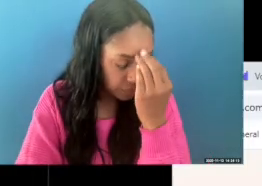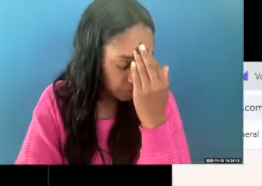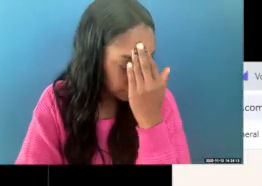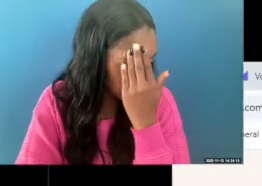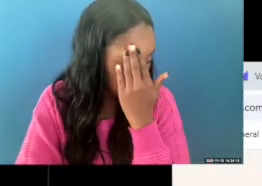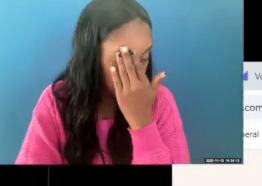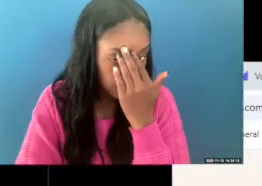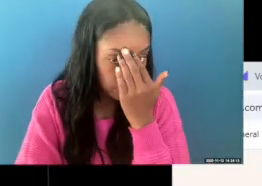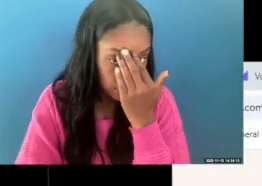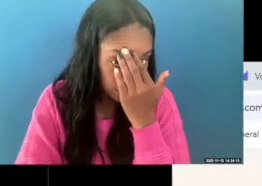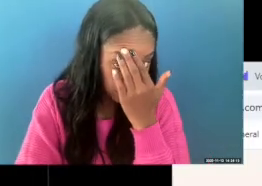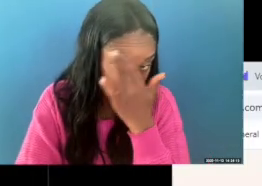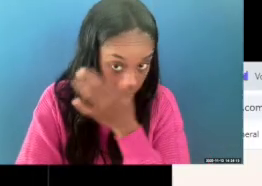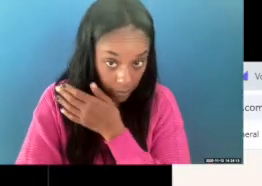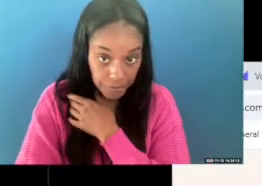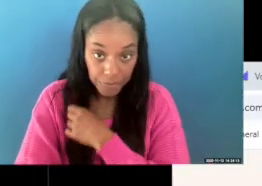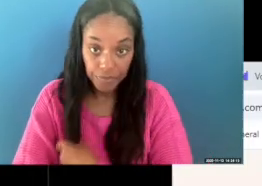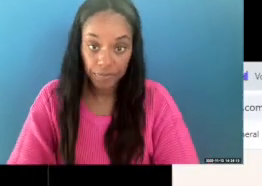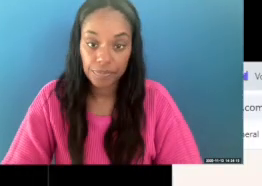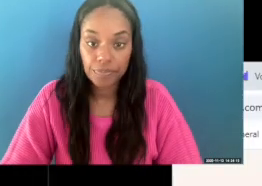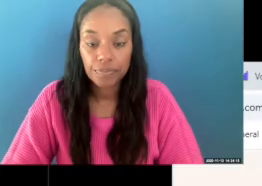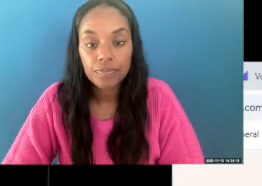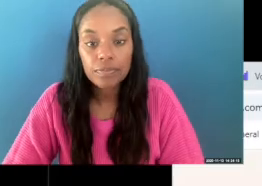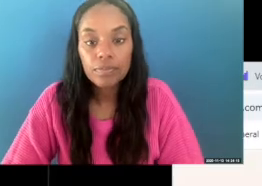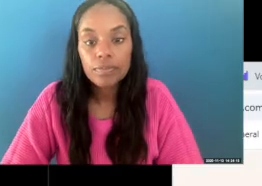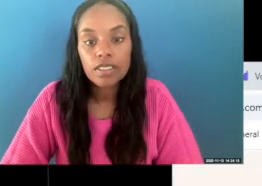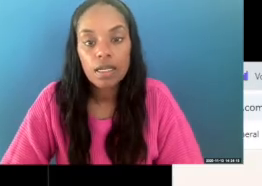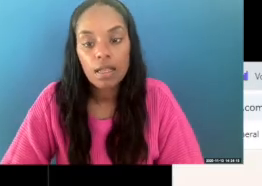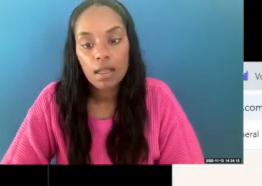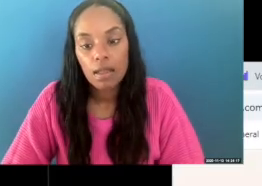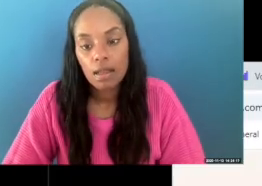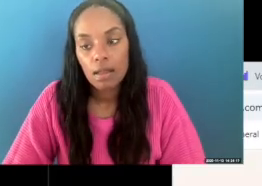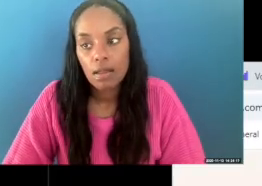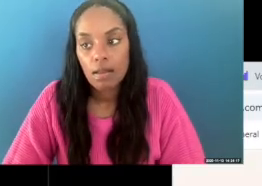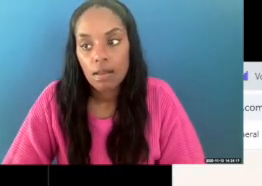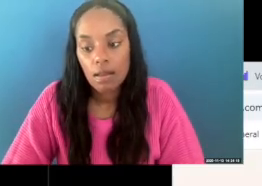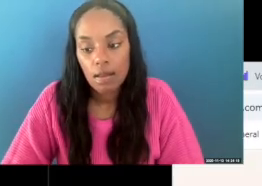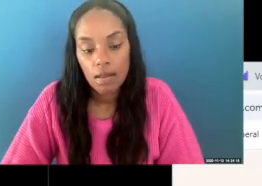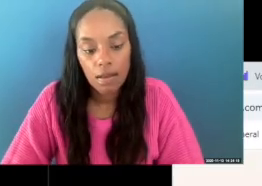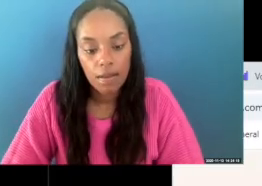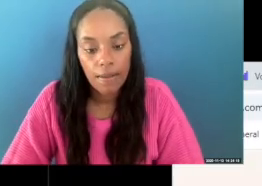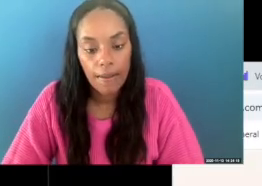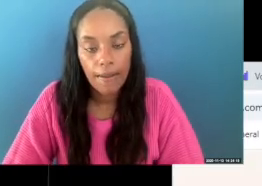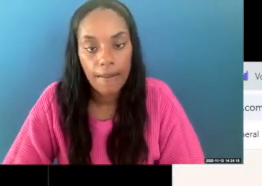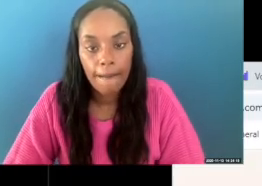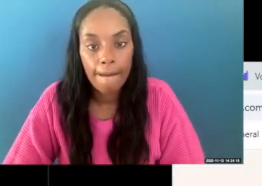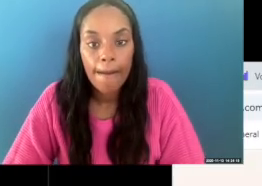for infrastructure and other avenues, but just where we can fill in the gaps that are somewhat being lost.